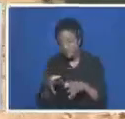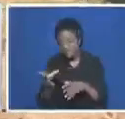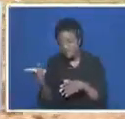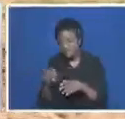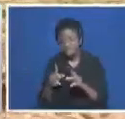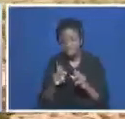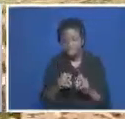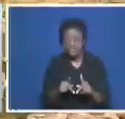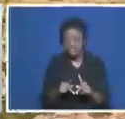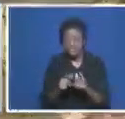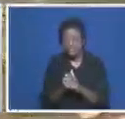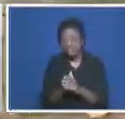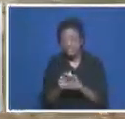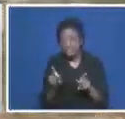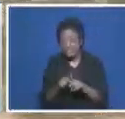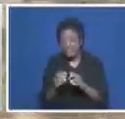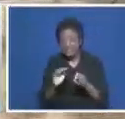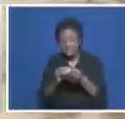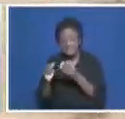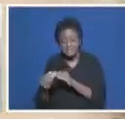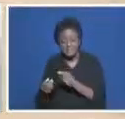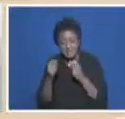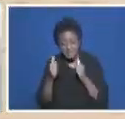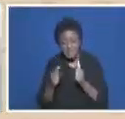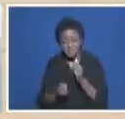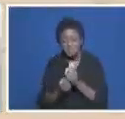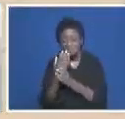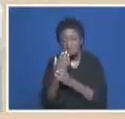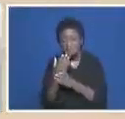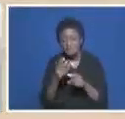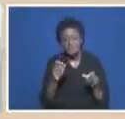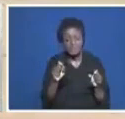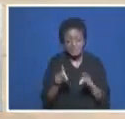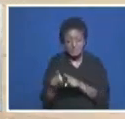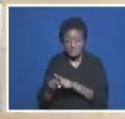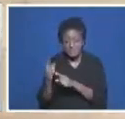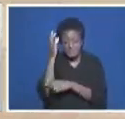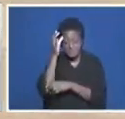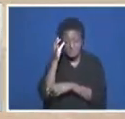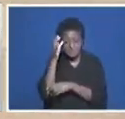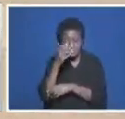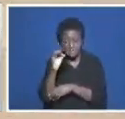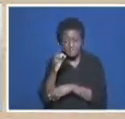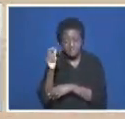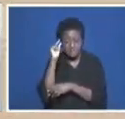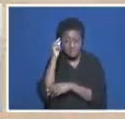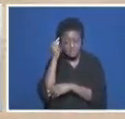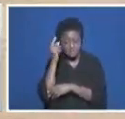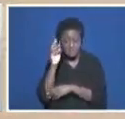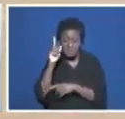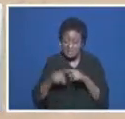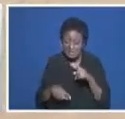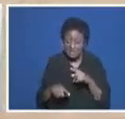the community rapidly grows, so does the concerns of officials. But we cannot afford, and we will